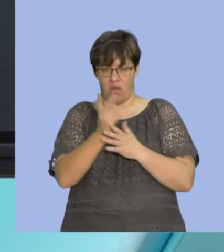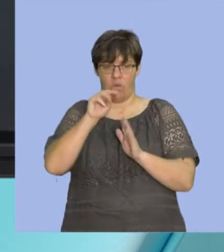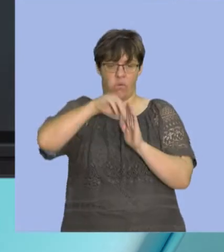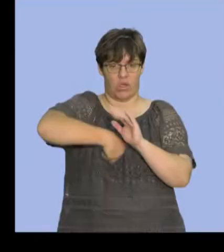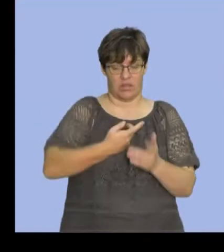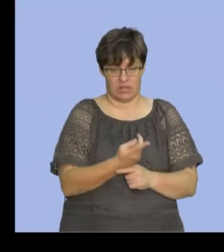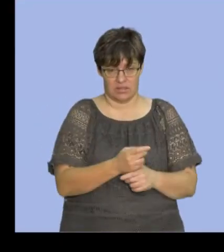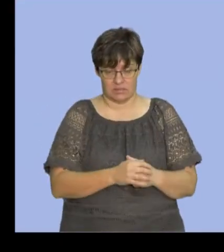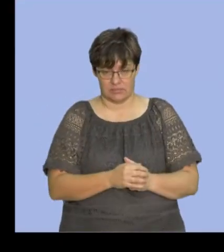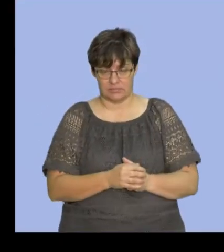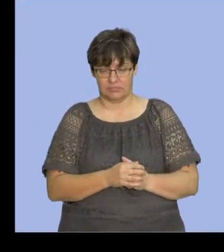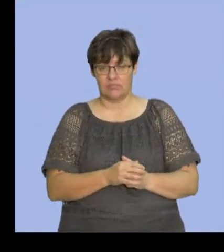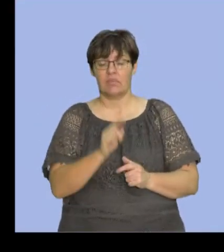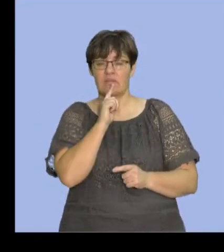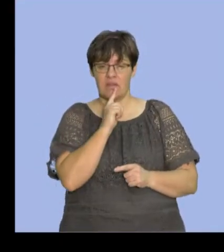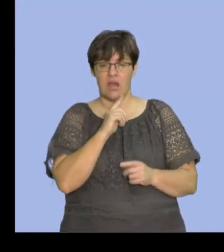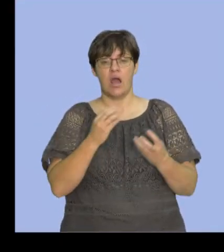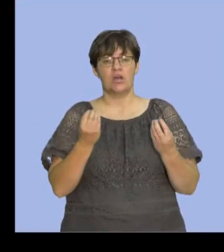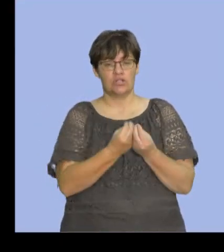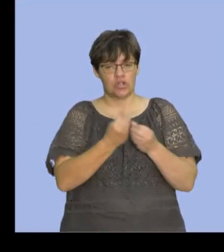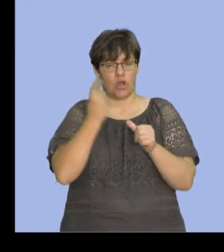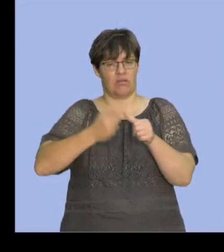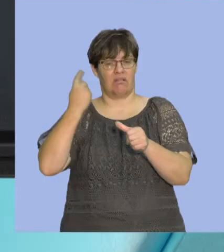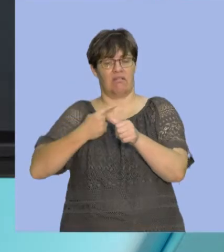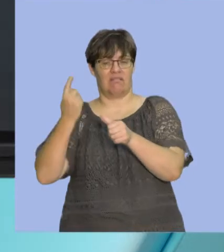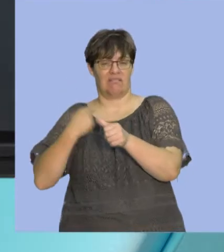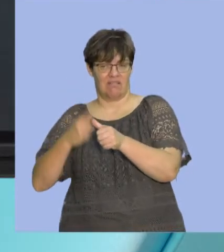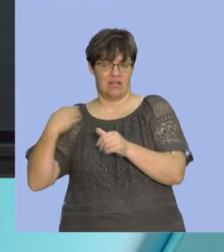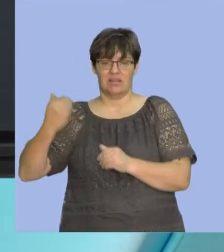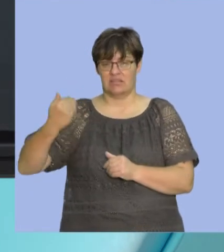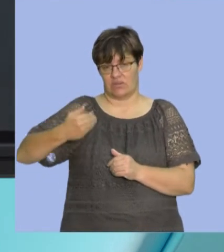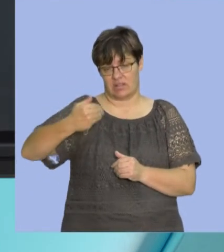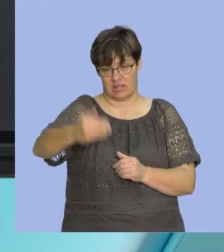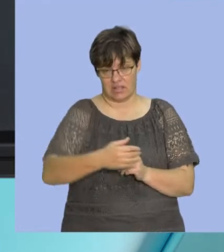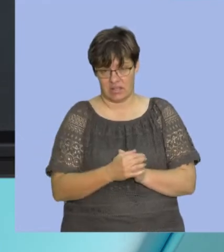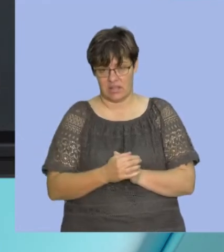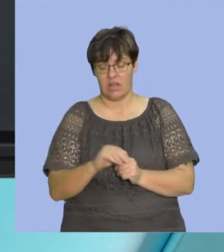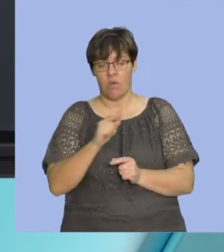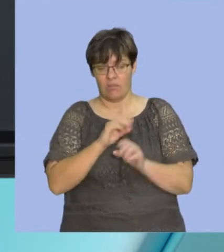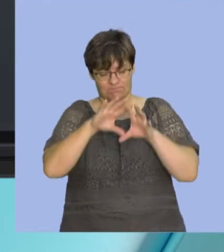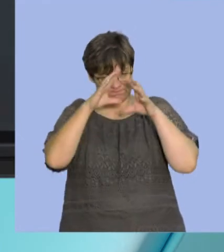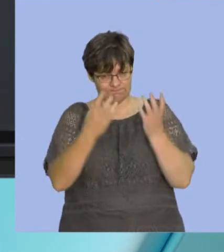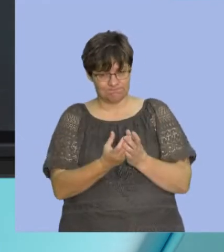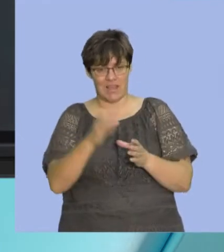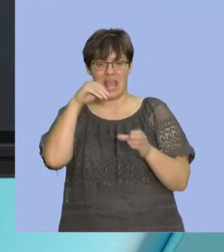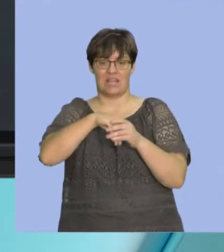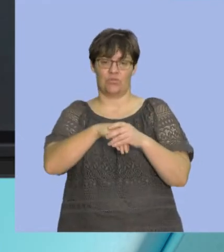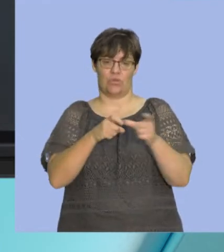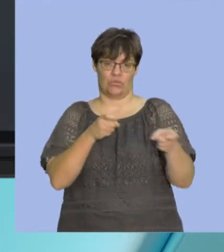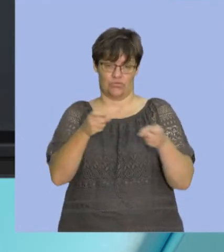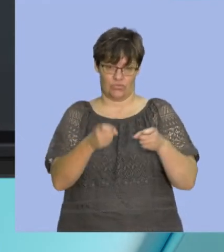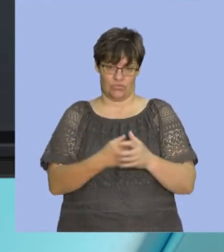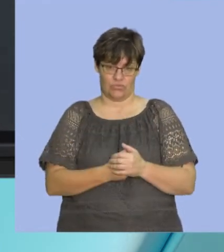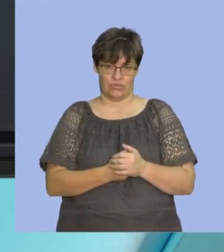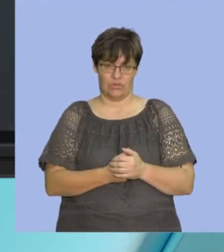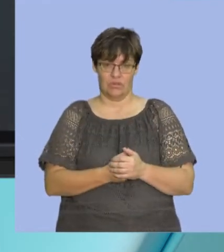defrauded. Stock taking on a regular basis. All of this falls within the ambit of internal control.